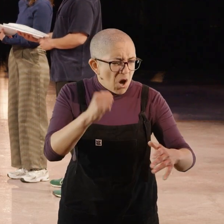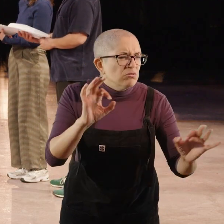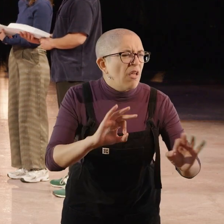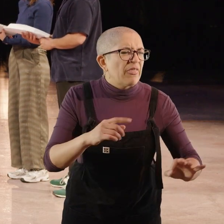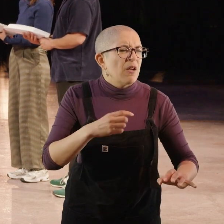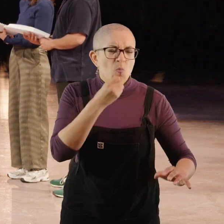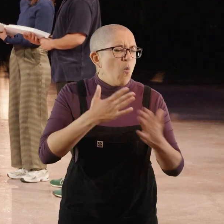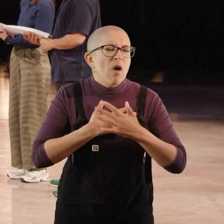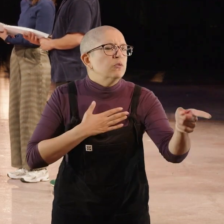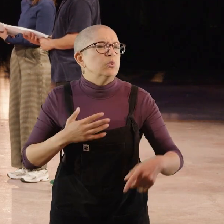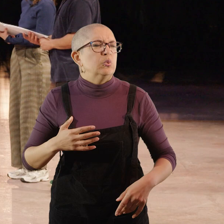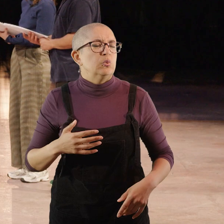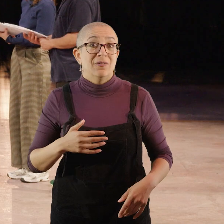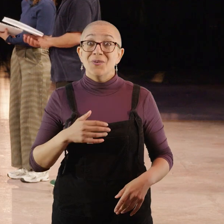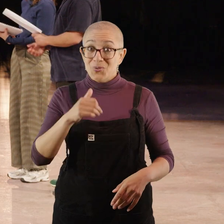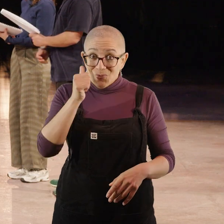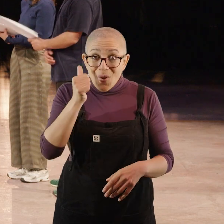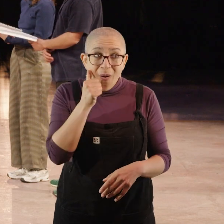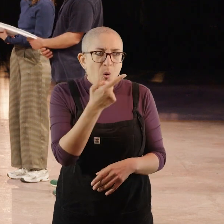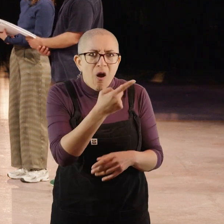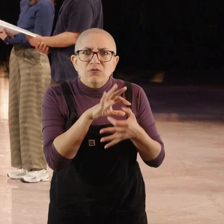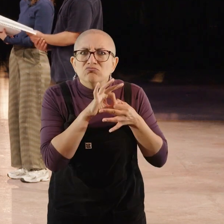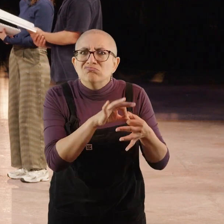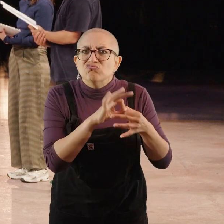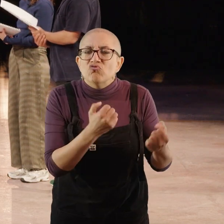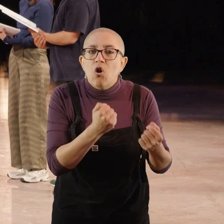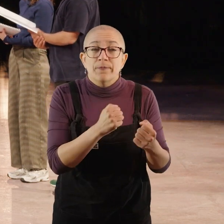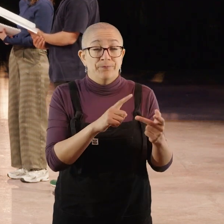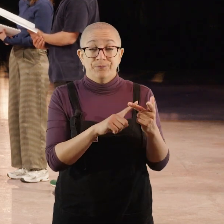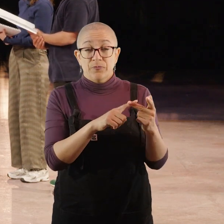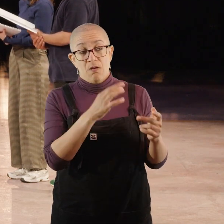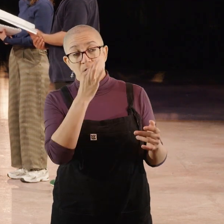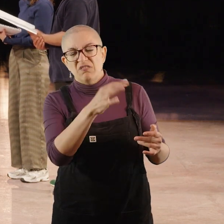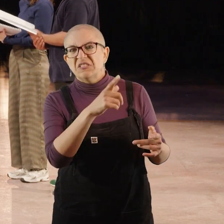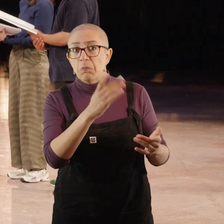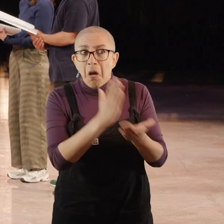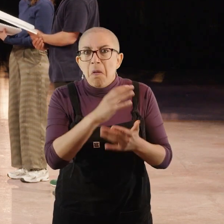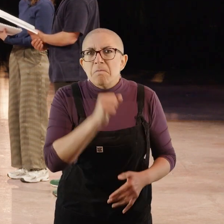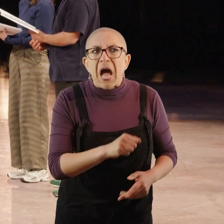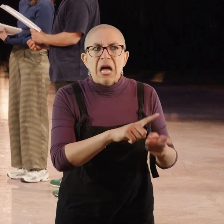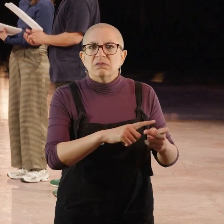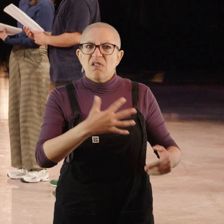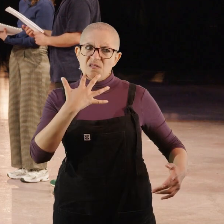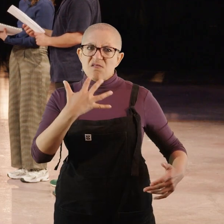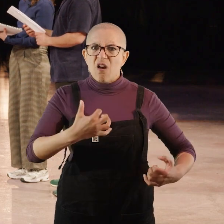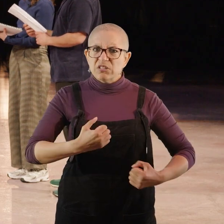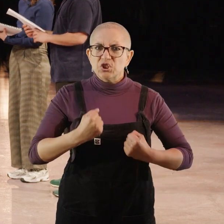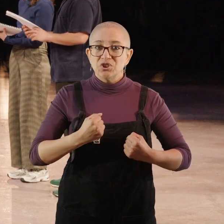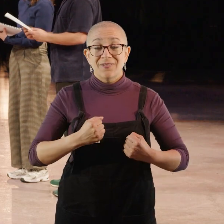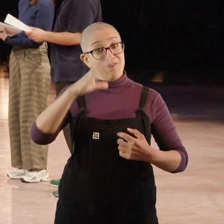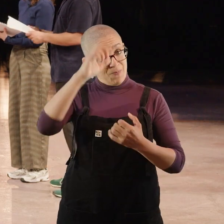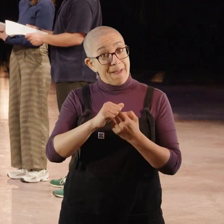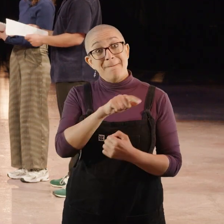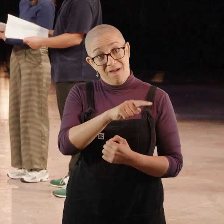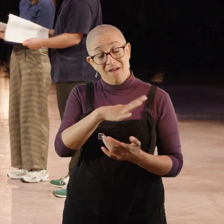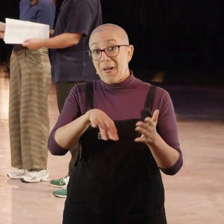know how strong their bond is. She questions his manhood and his courage, and remember he's a soldier. Yeah. So that's you know, gonna